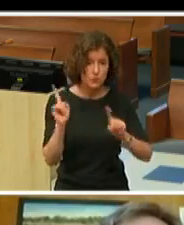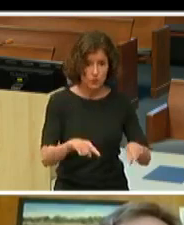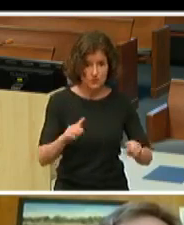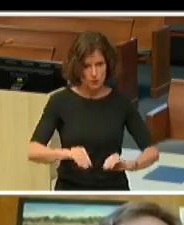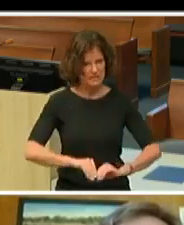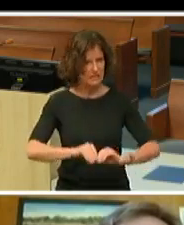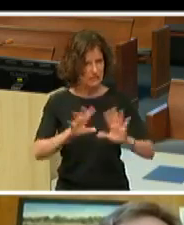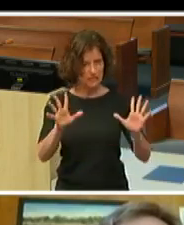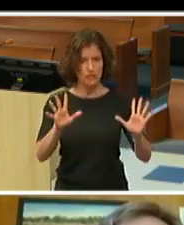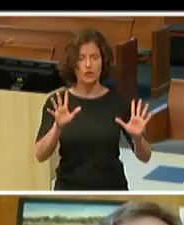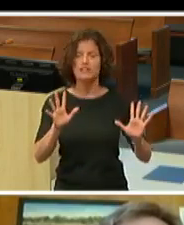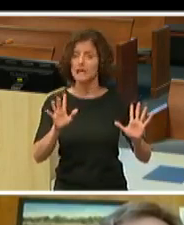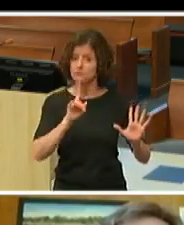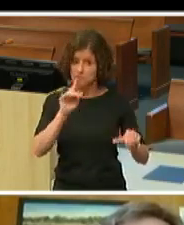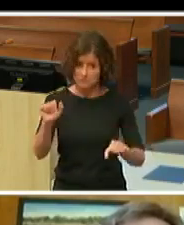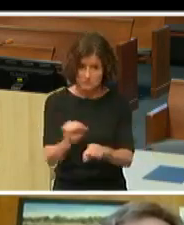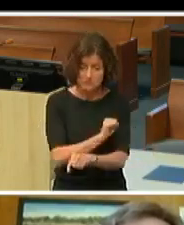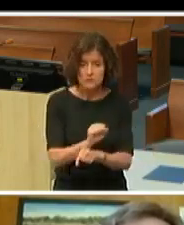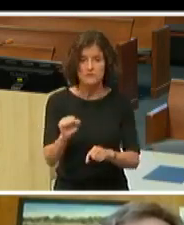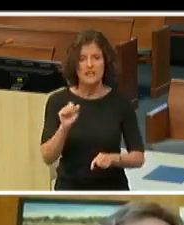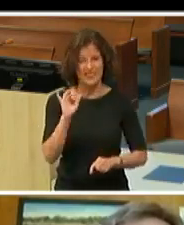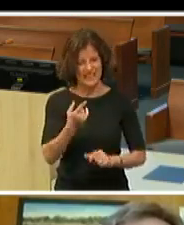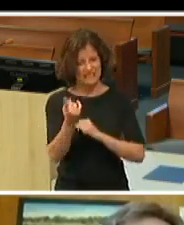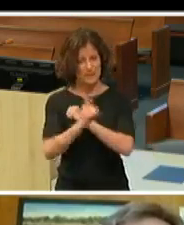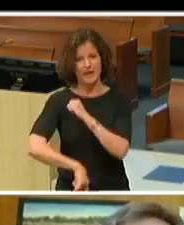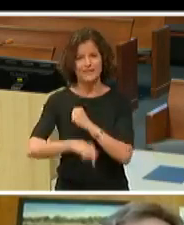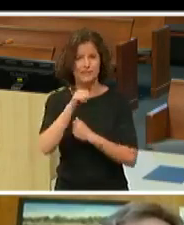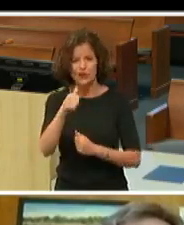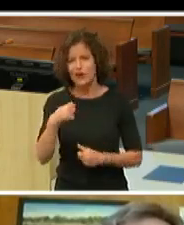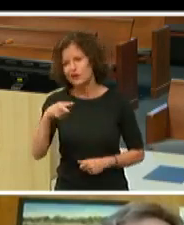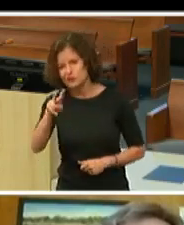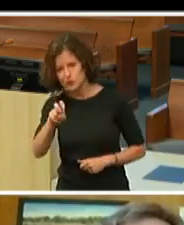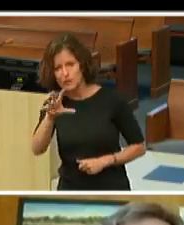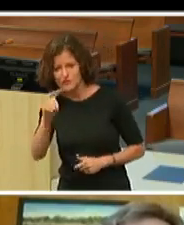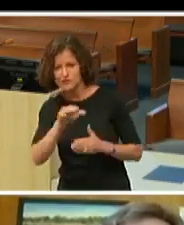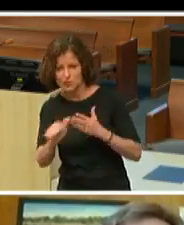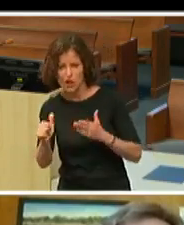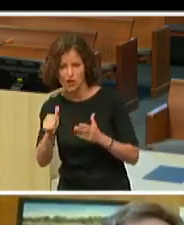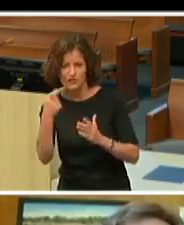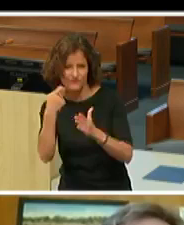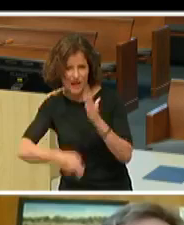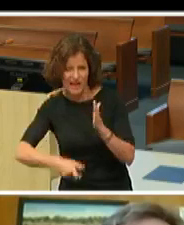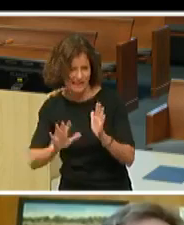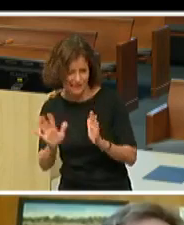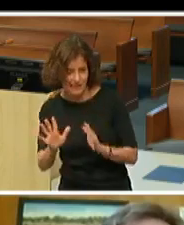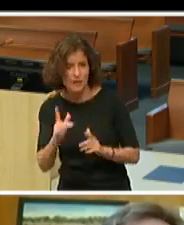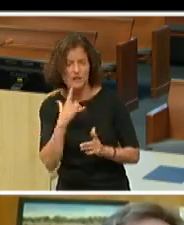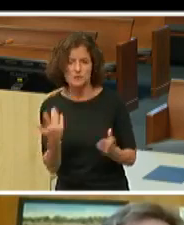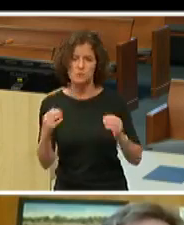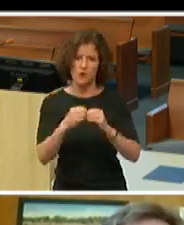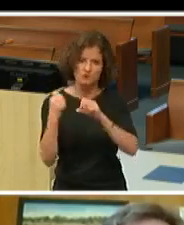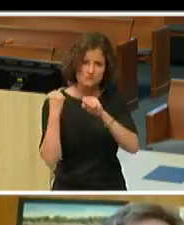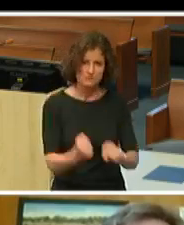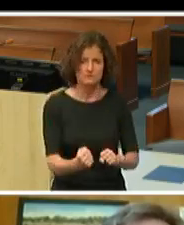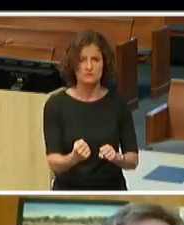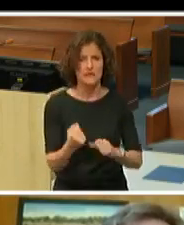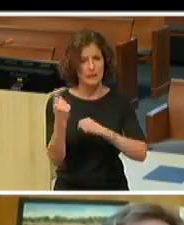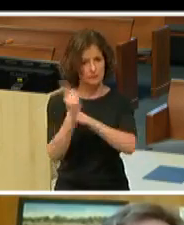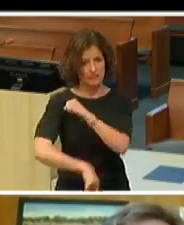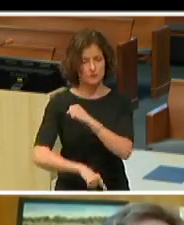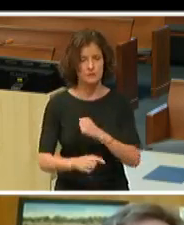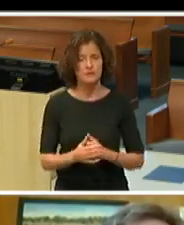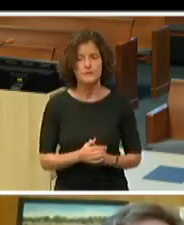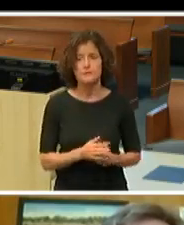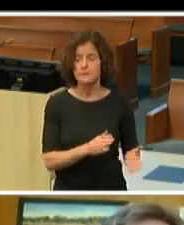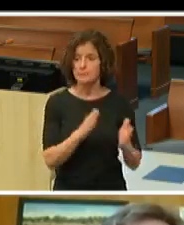that that's essentially the penalty, not some $250 fine? Mr. Chair, we had a conversation with the city attorney's